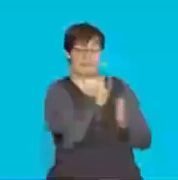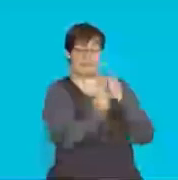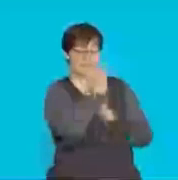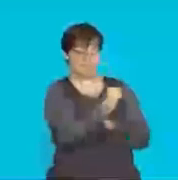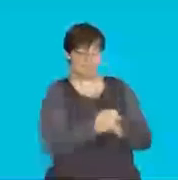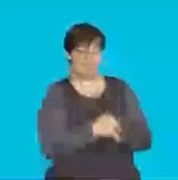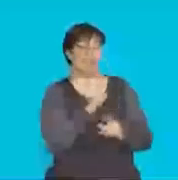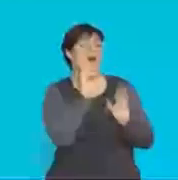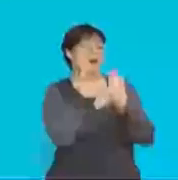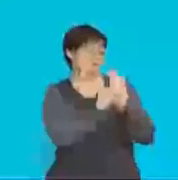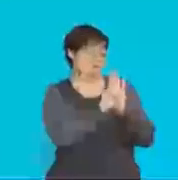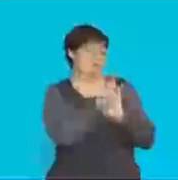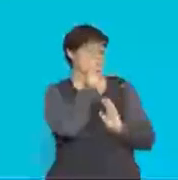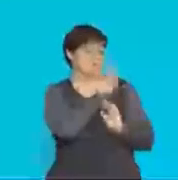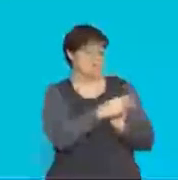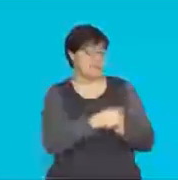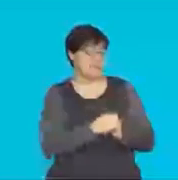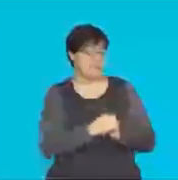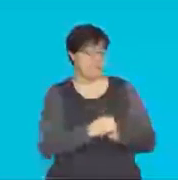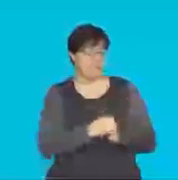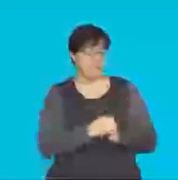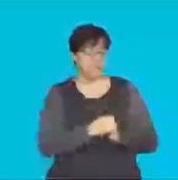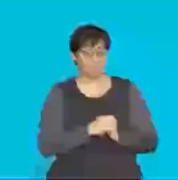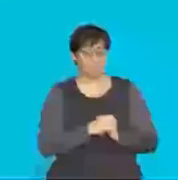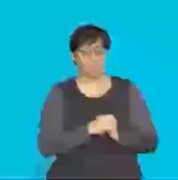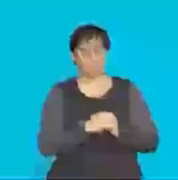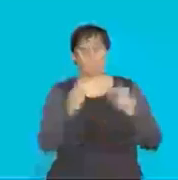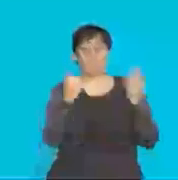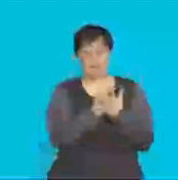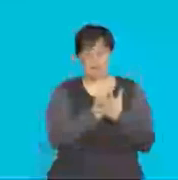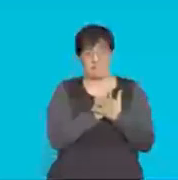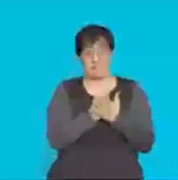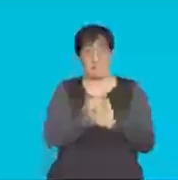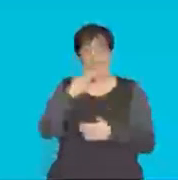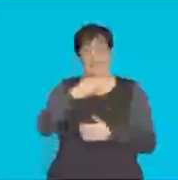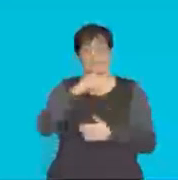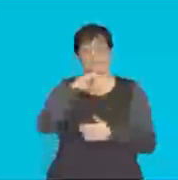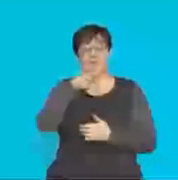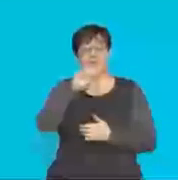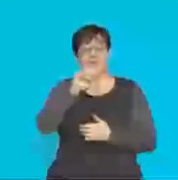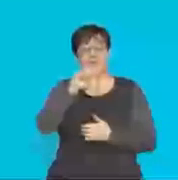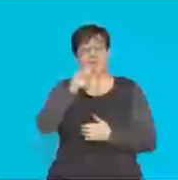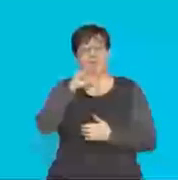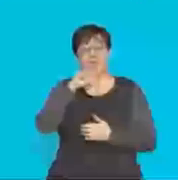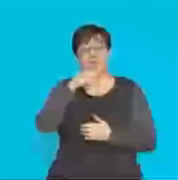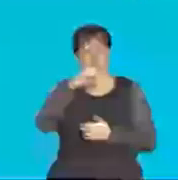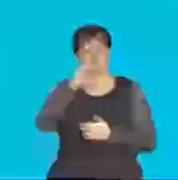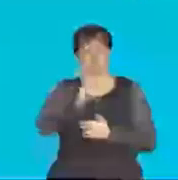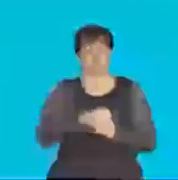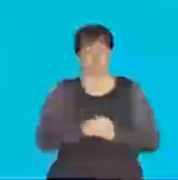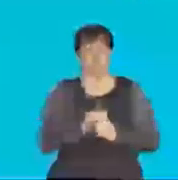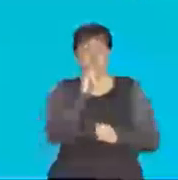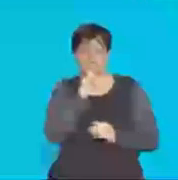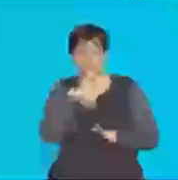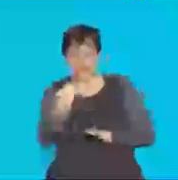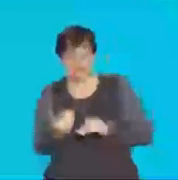identify that the father, in this case who is black, has to be heterozygous. And so that is the initial unpacking that you need to